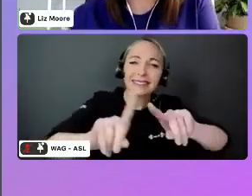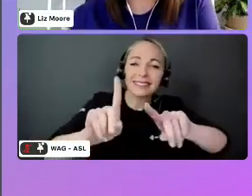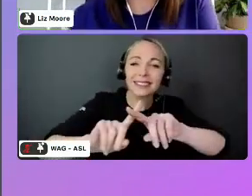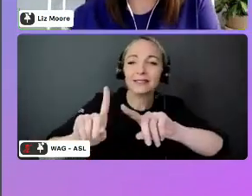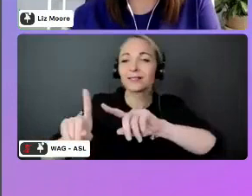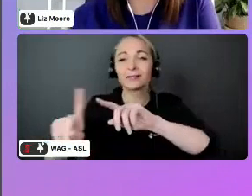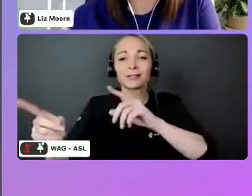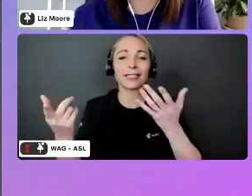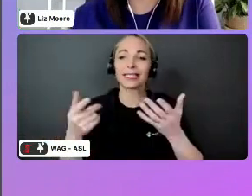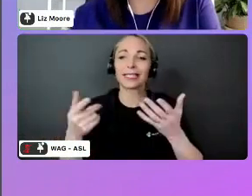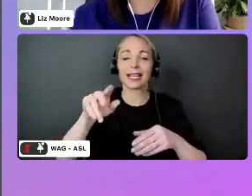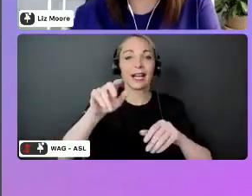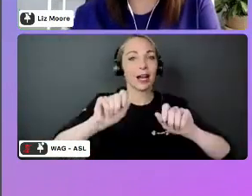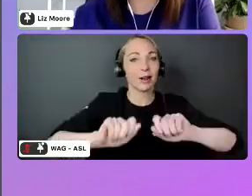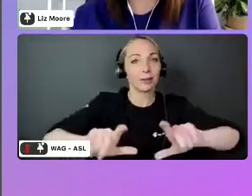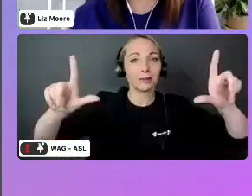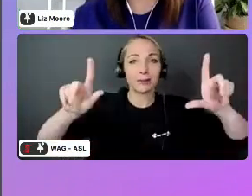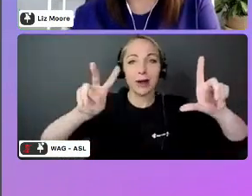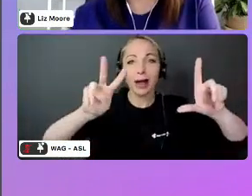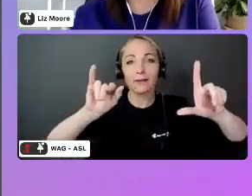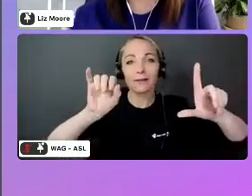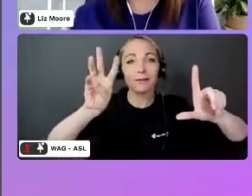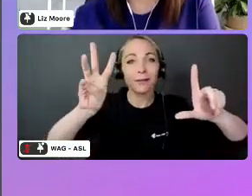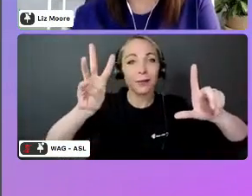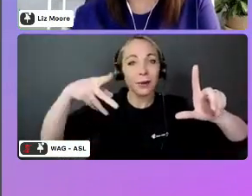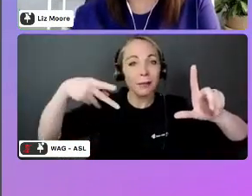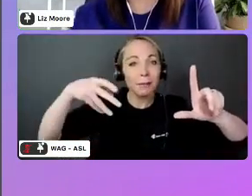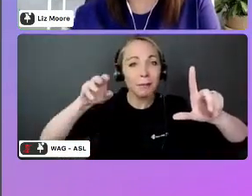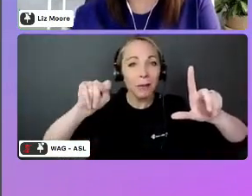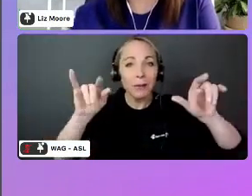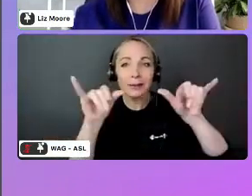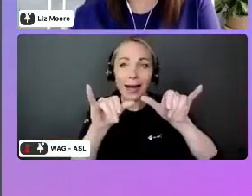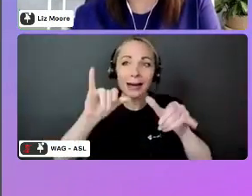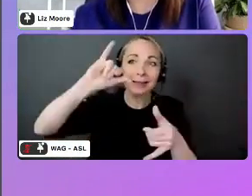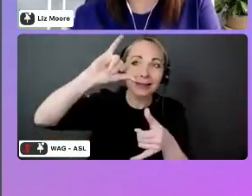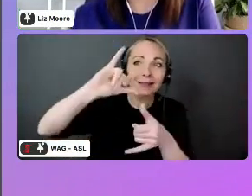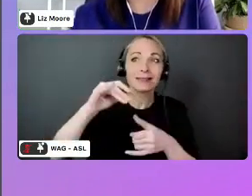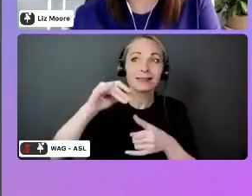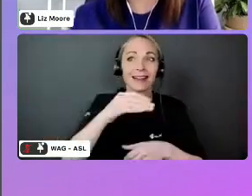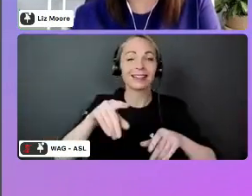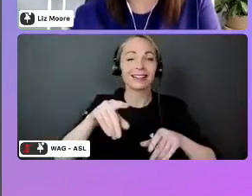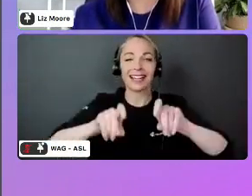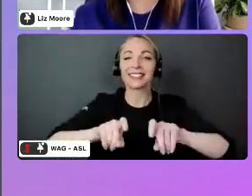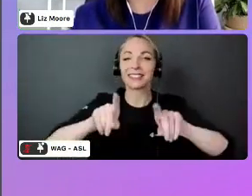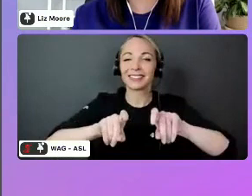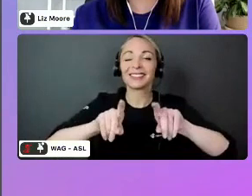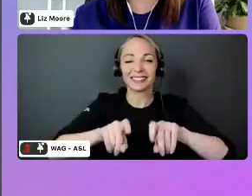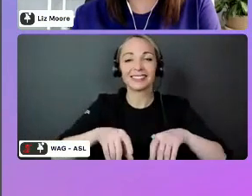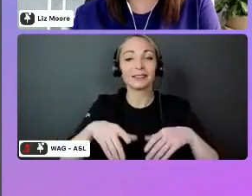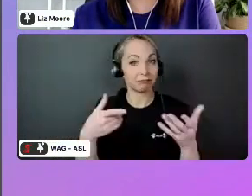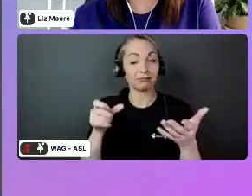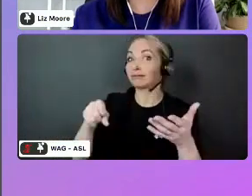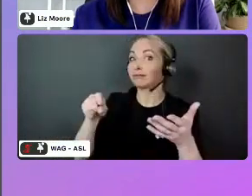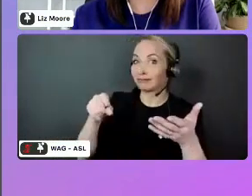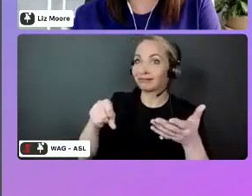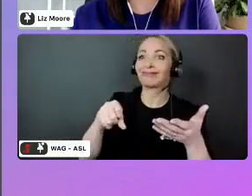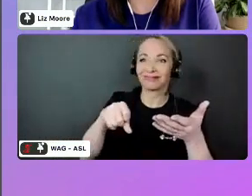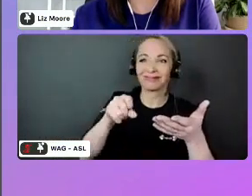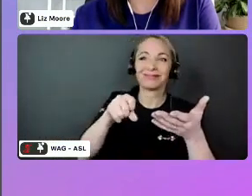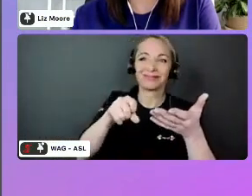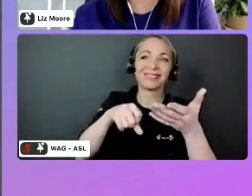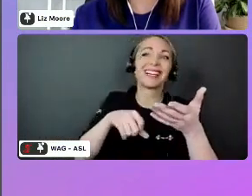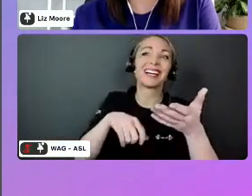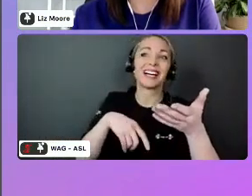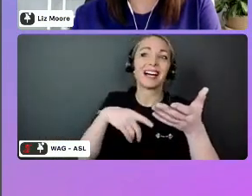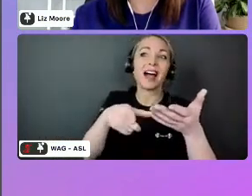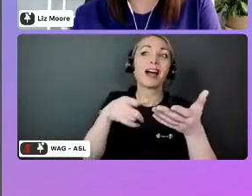Yeah, so currently we just test this computer vision that I demonstrated today is only in effect for